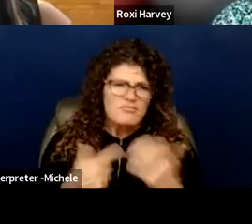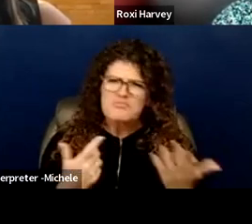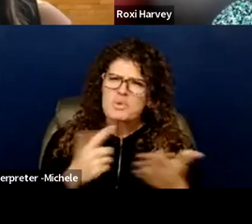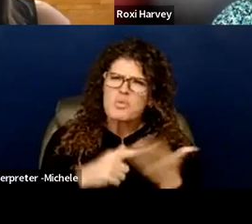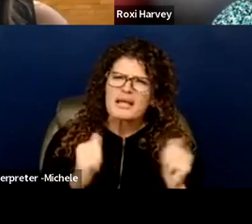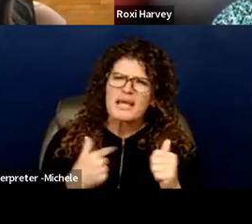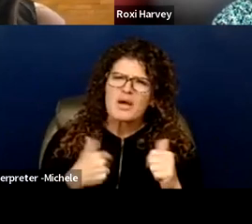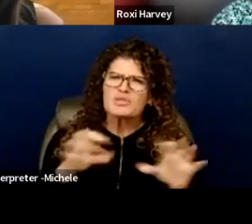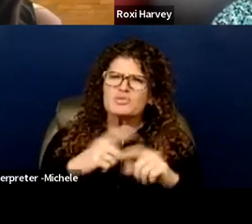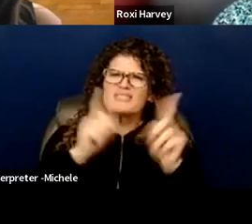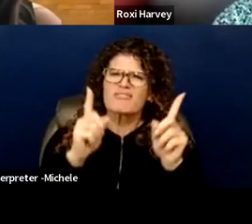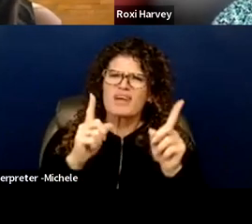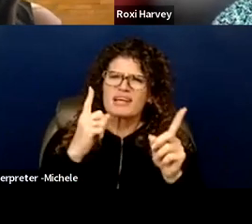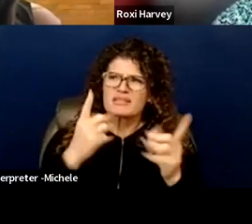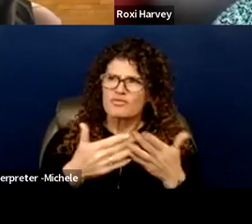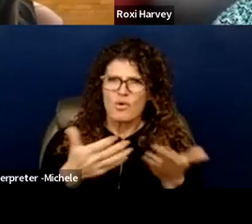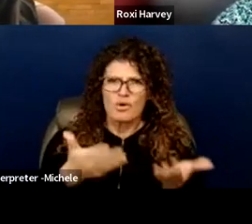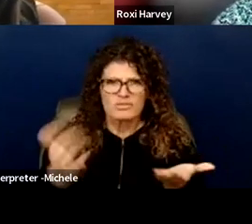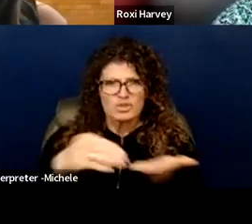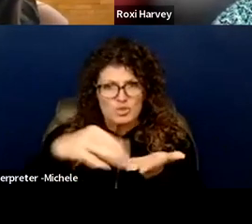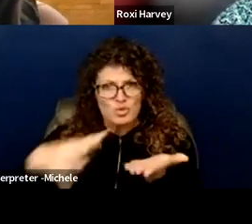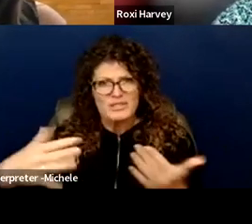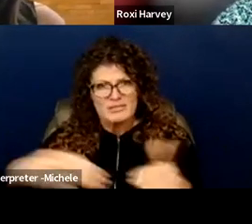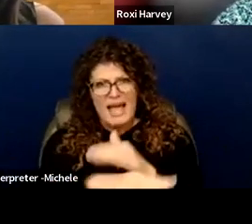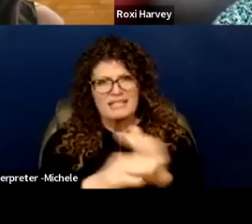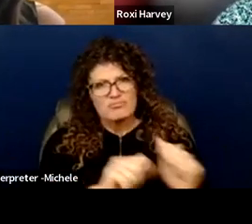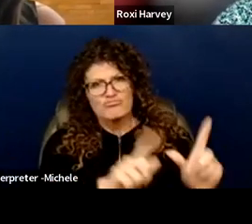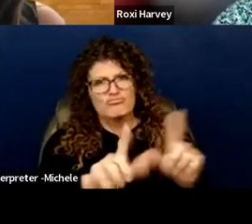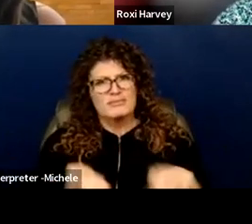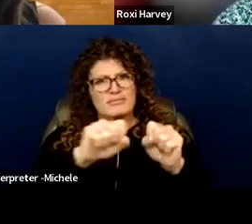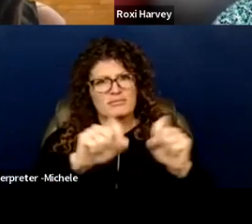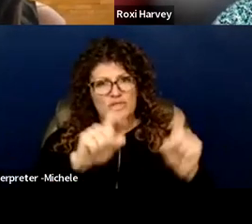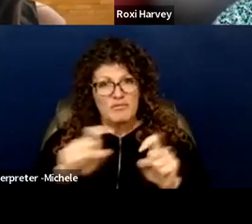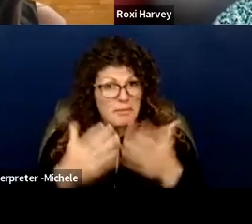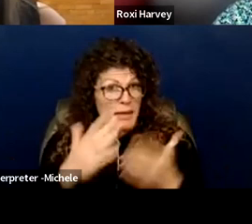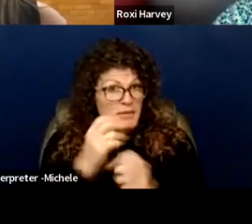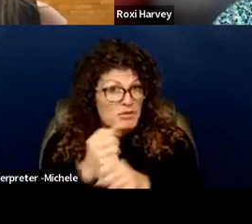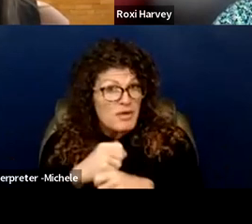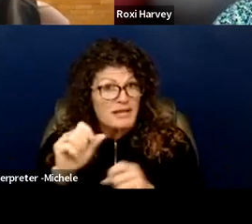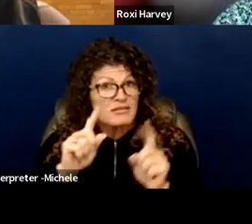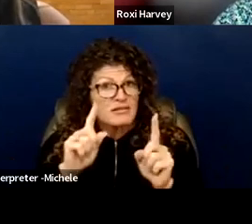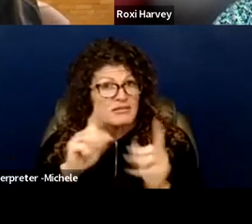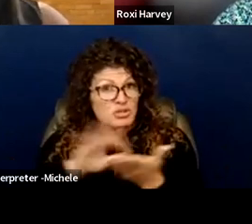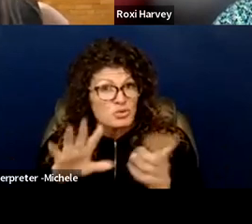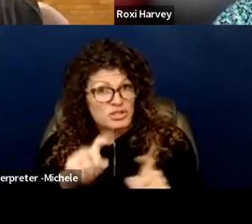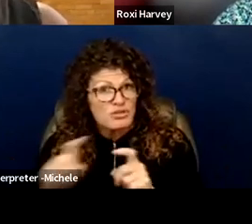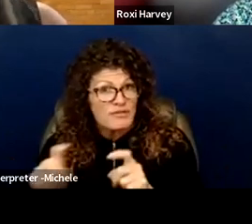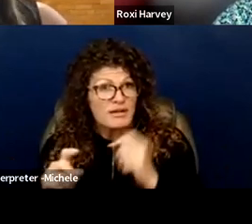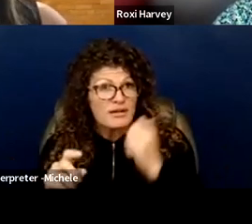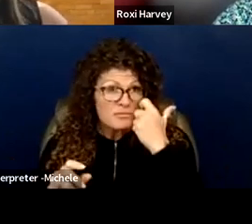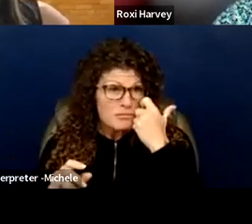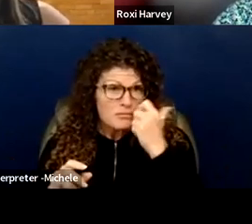differently to get students more access to the survey? Maybe even creating a student survey, honestly, that has like